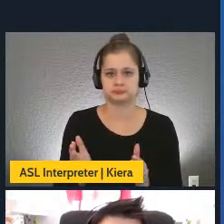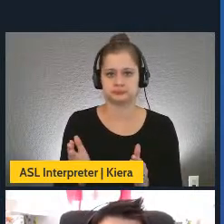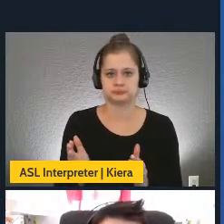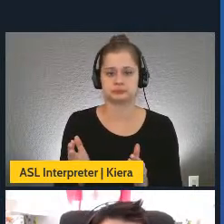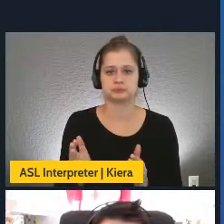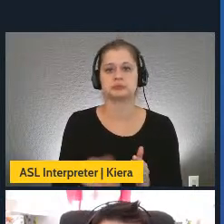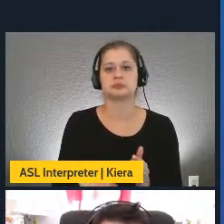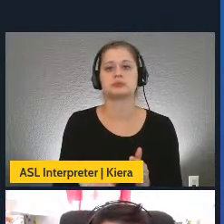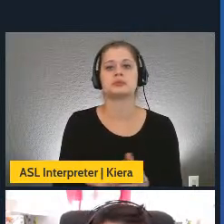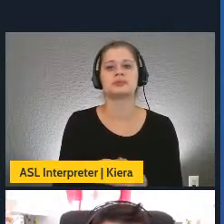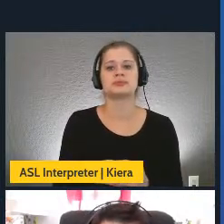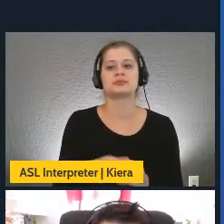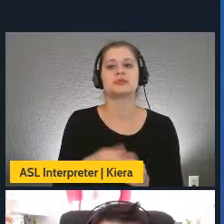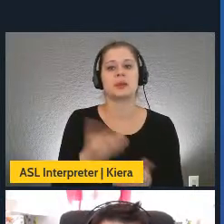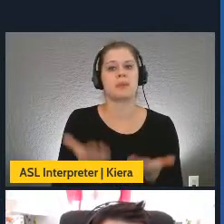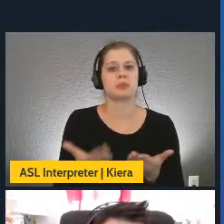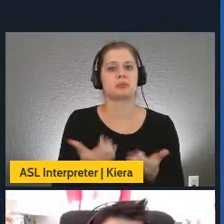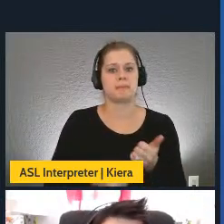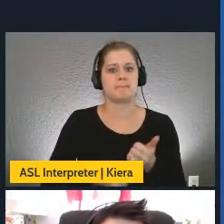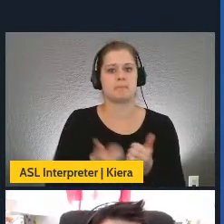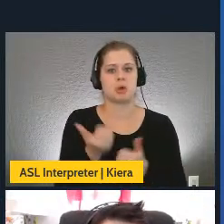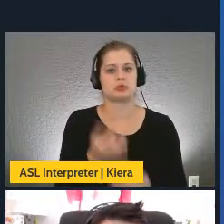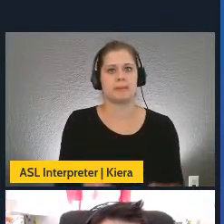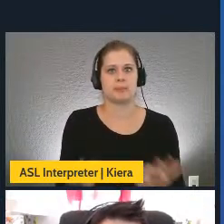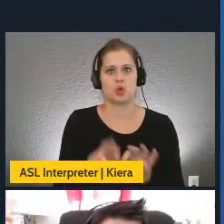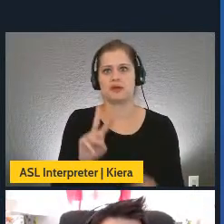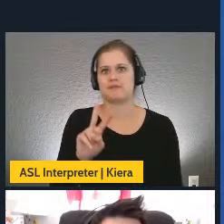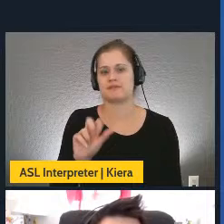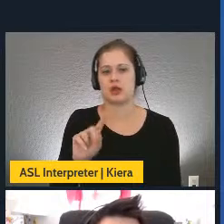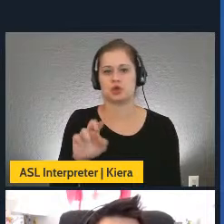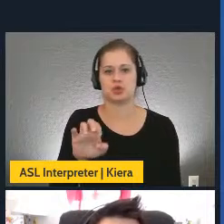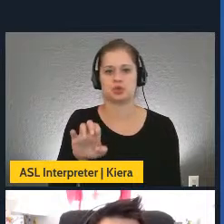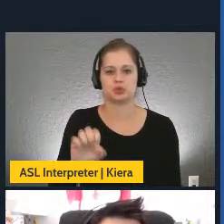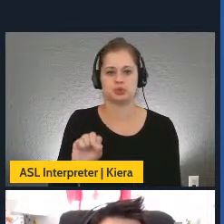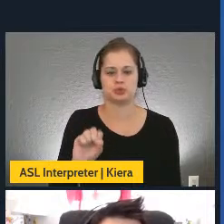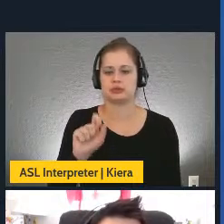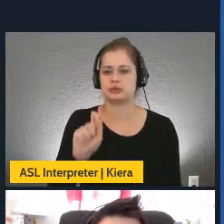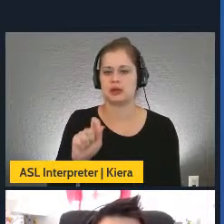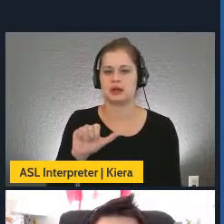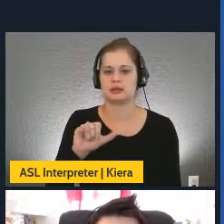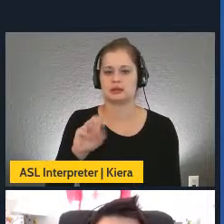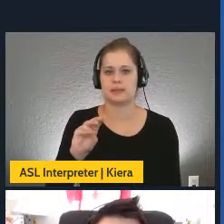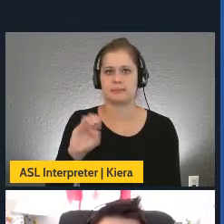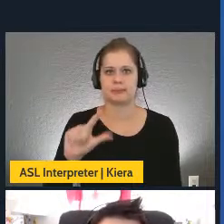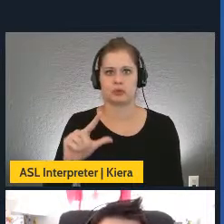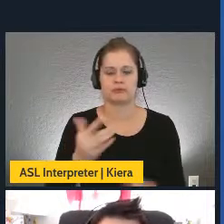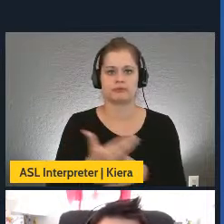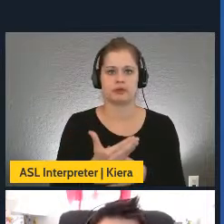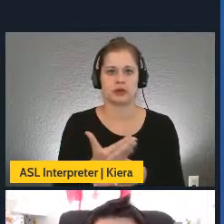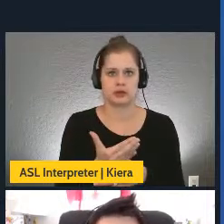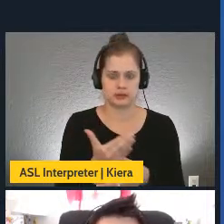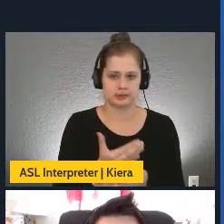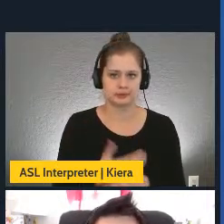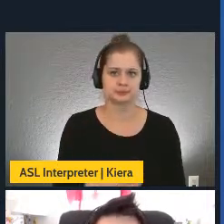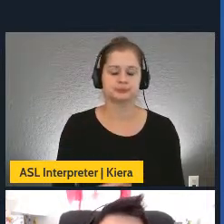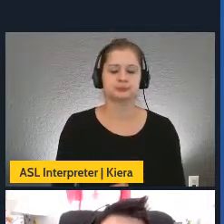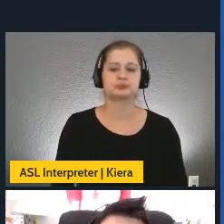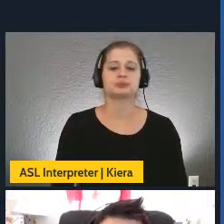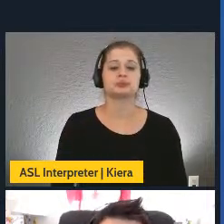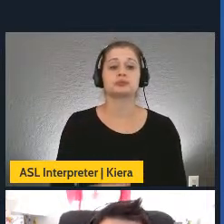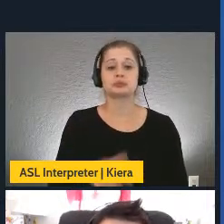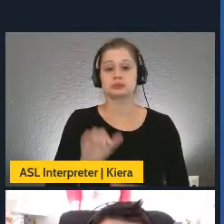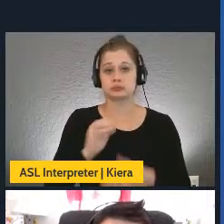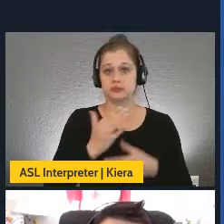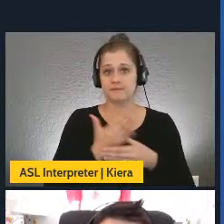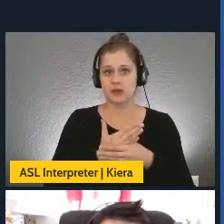which probably is the most important file in a chart. And here, for example, this file